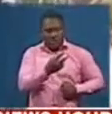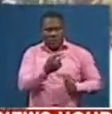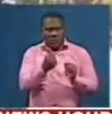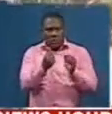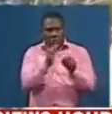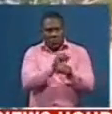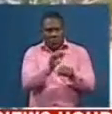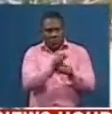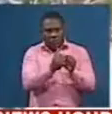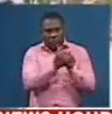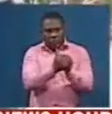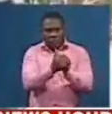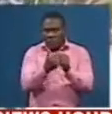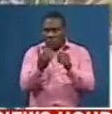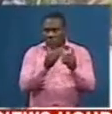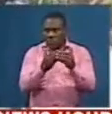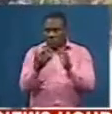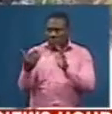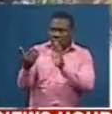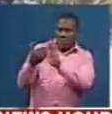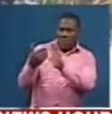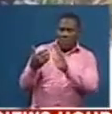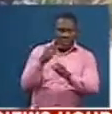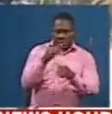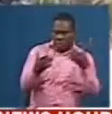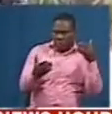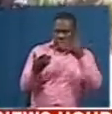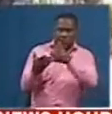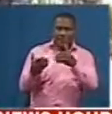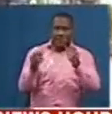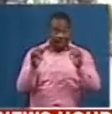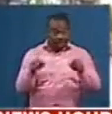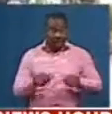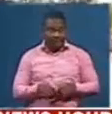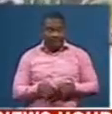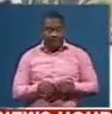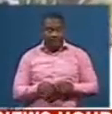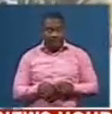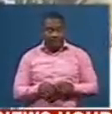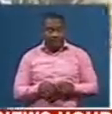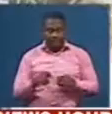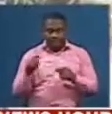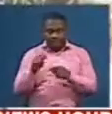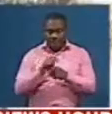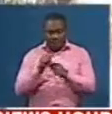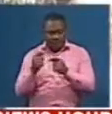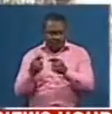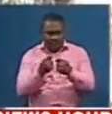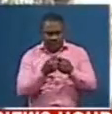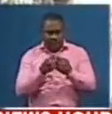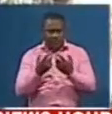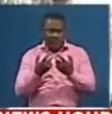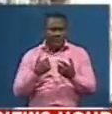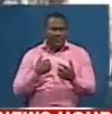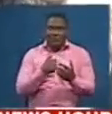closely together in the event of any violent attack. We have been doing this training together, not because we have